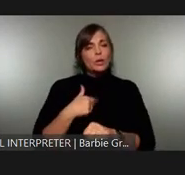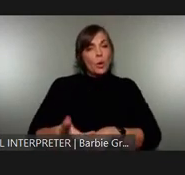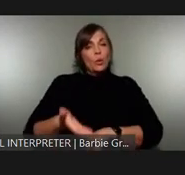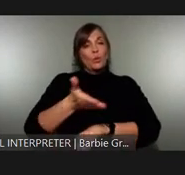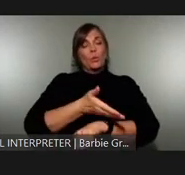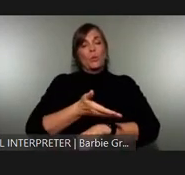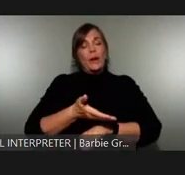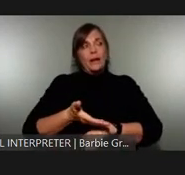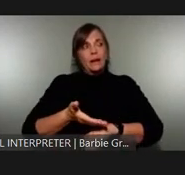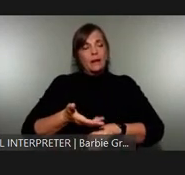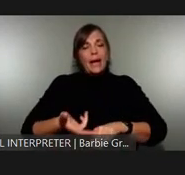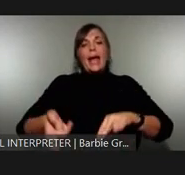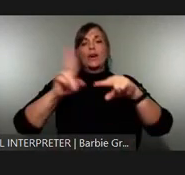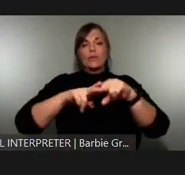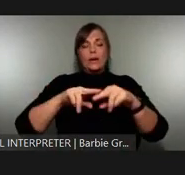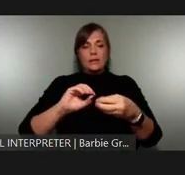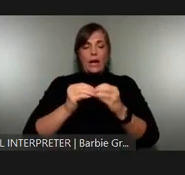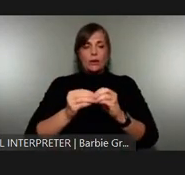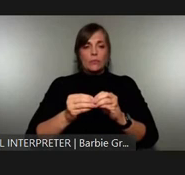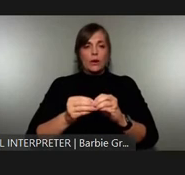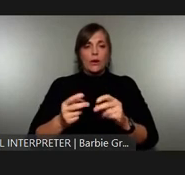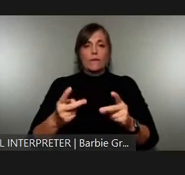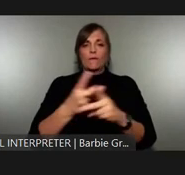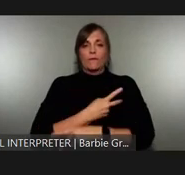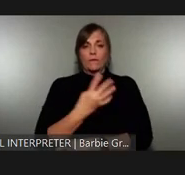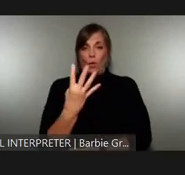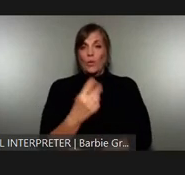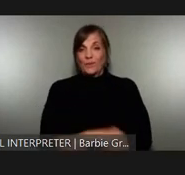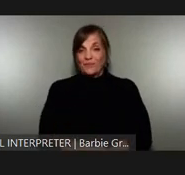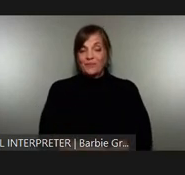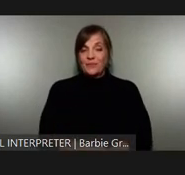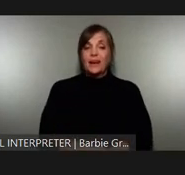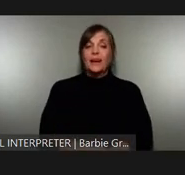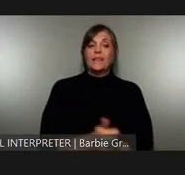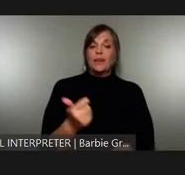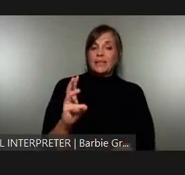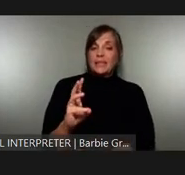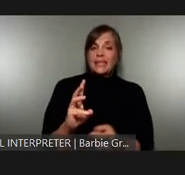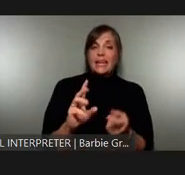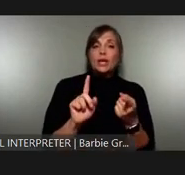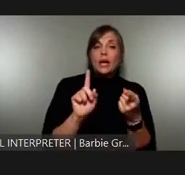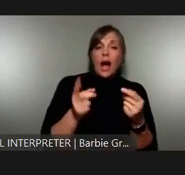cleanliness score by 4 times, taking it from 16% to 64%.